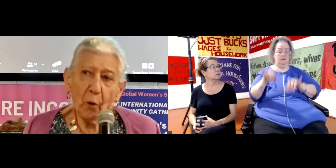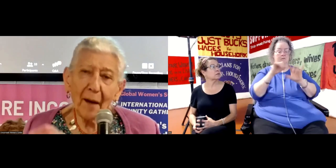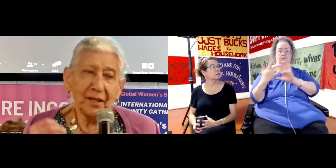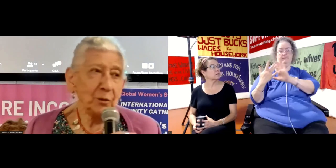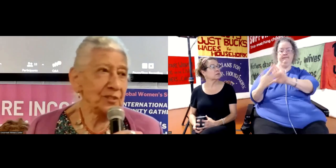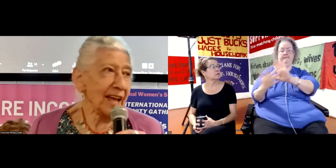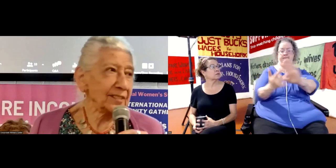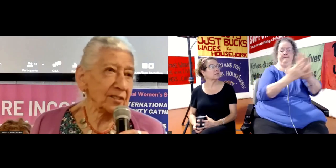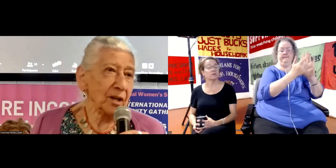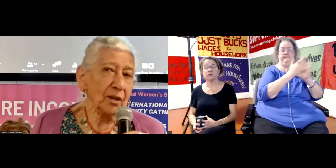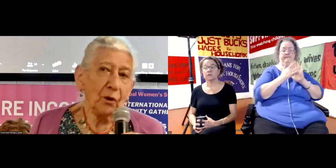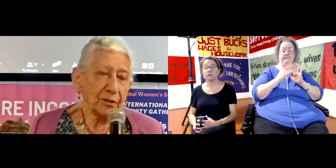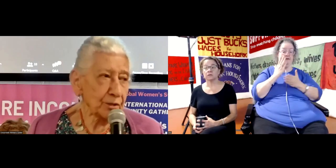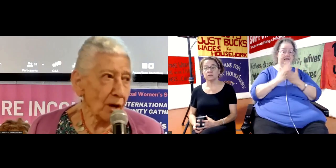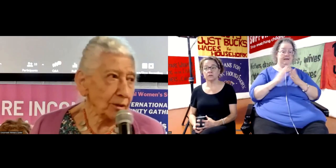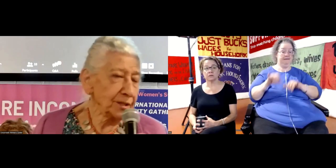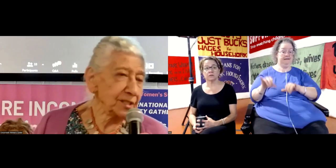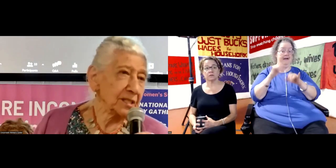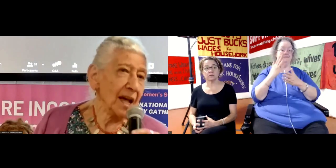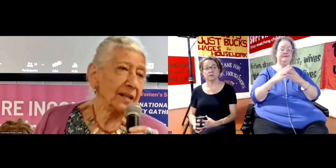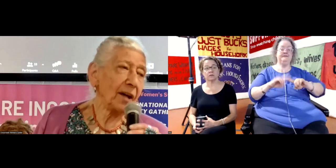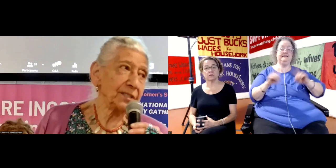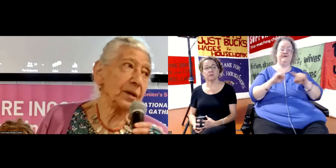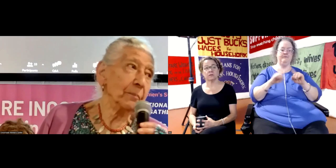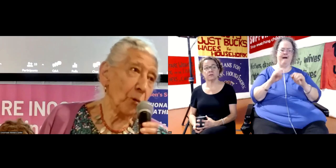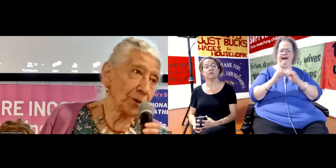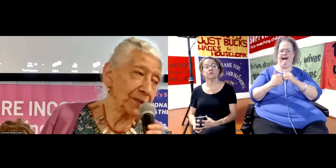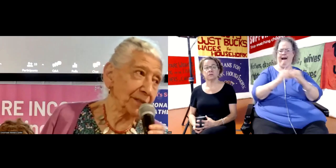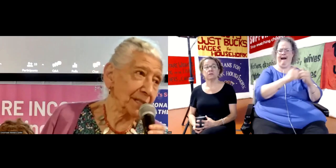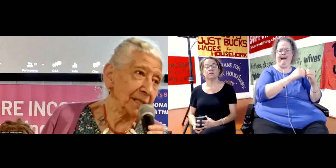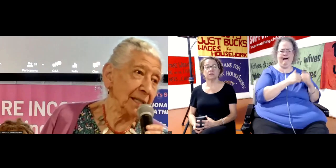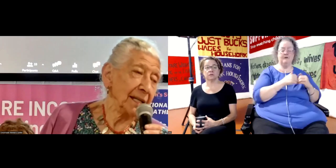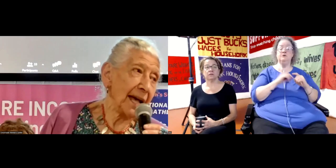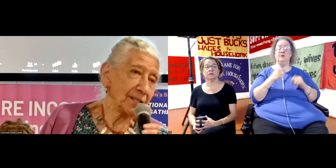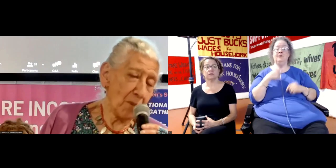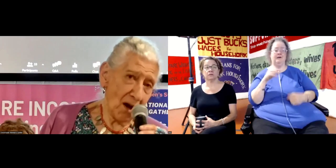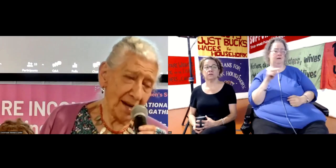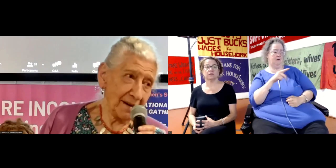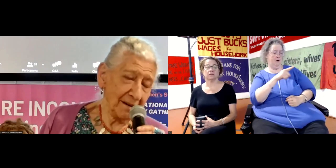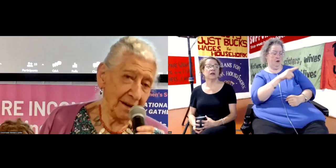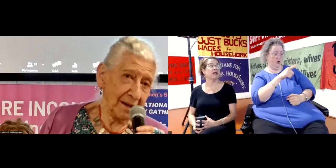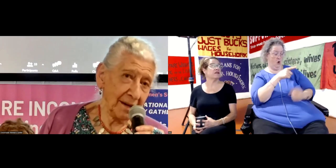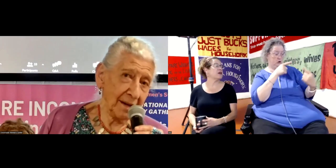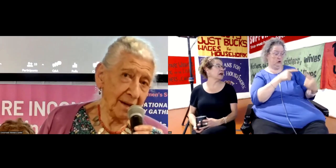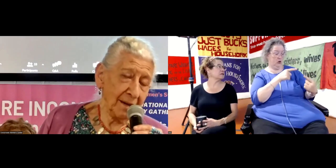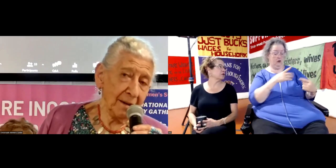There's nobody who says your struggle is not as important as mine.